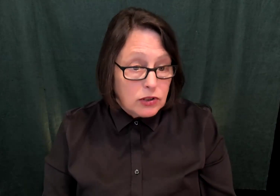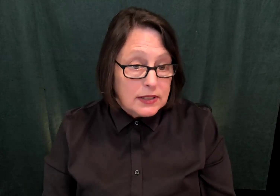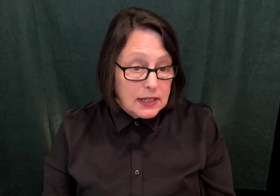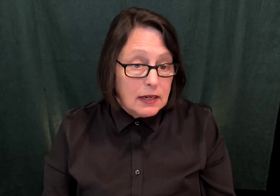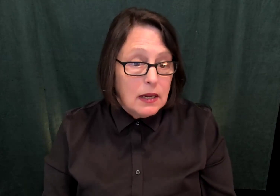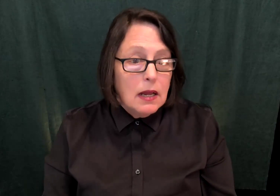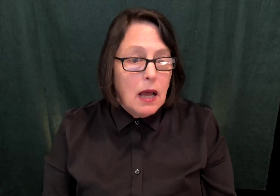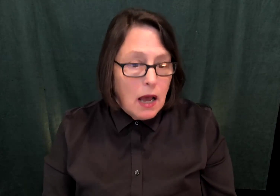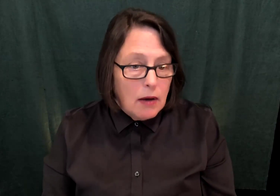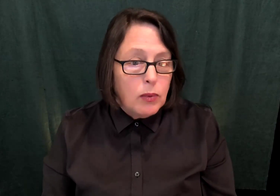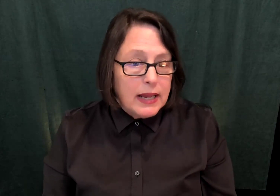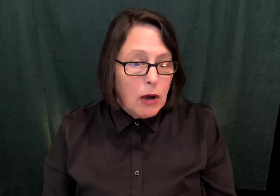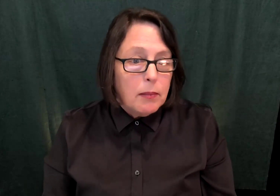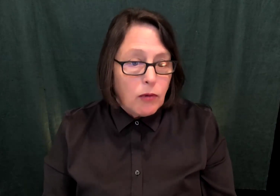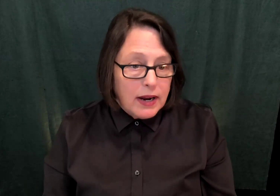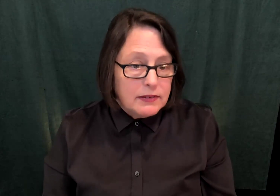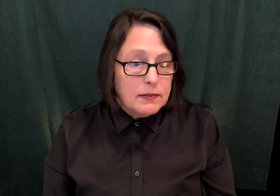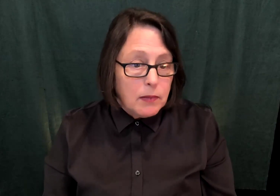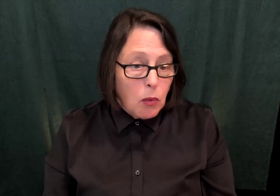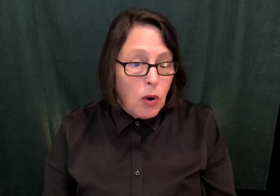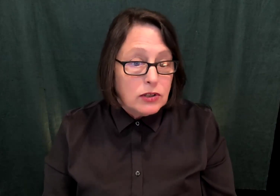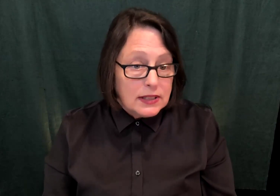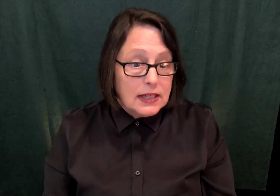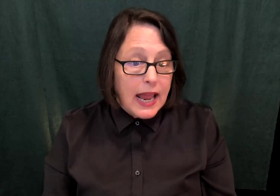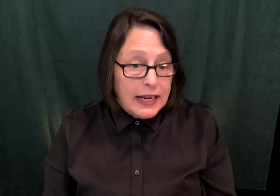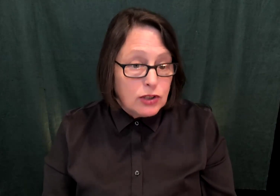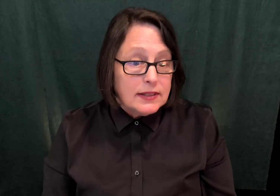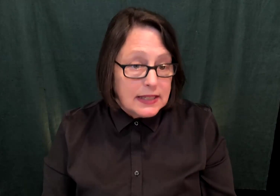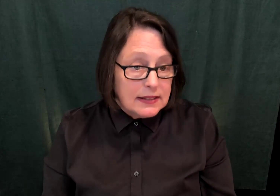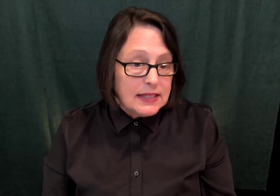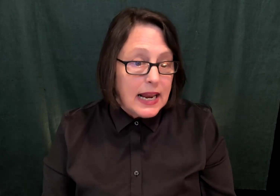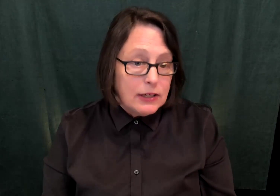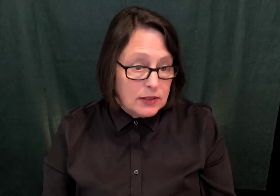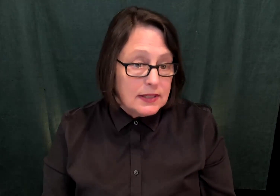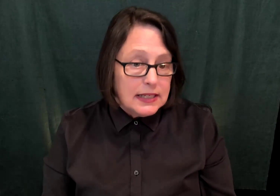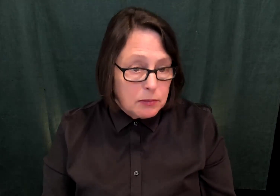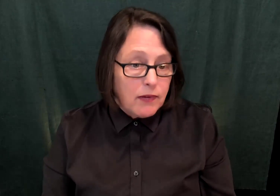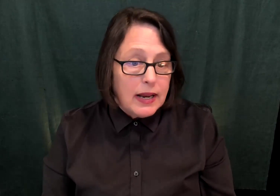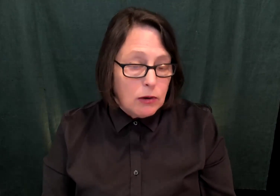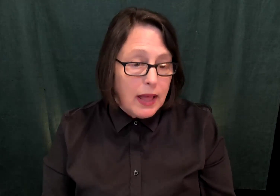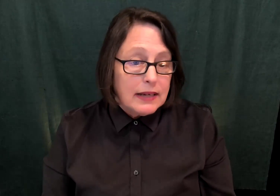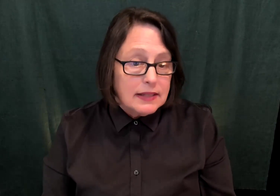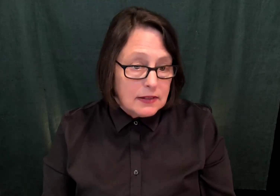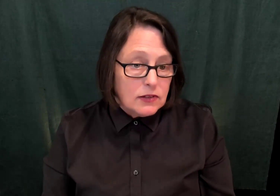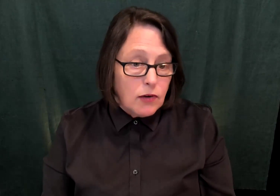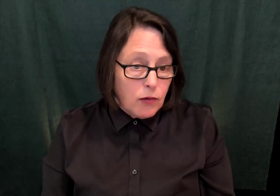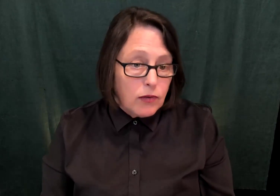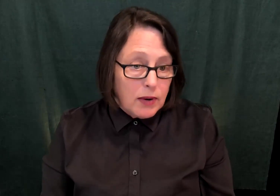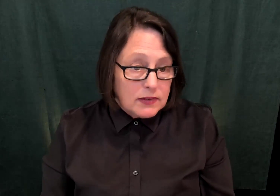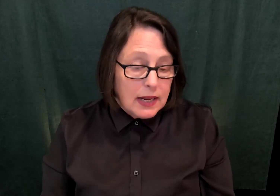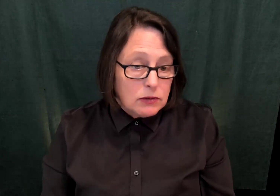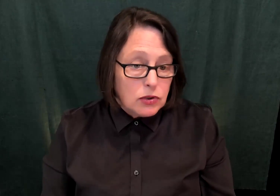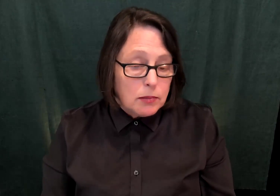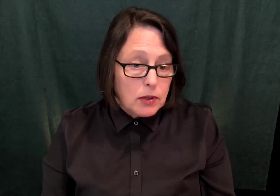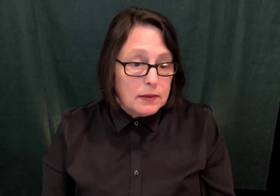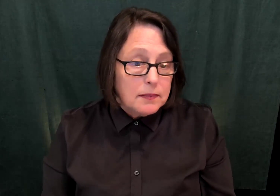of Washington. We help a variety of Washington agencies, state agencies provide equal access and so forth